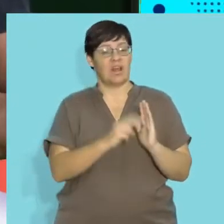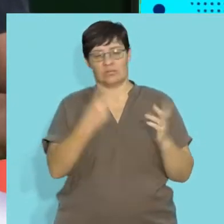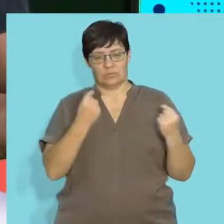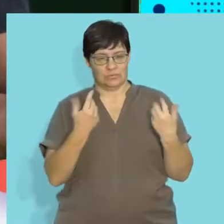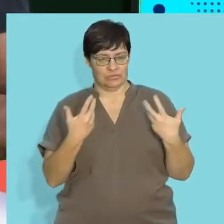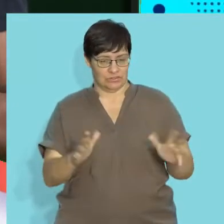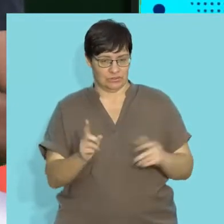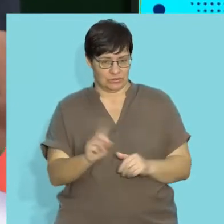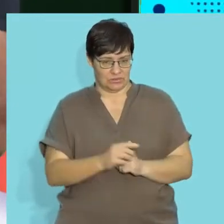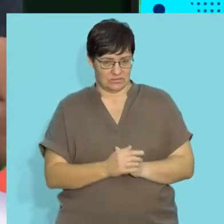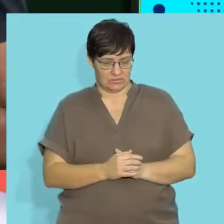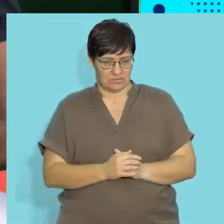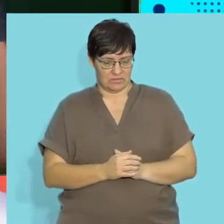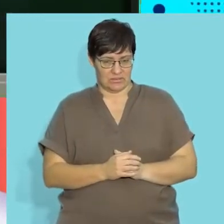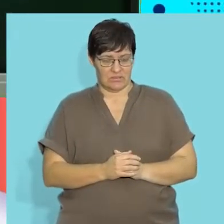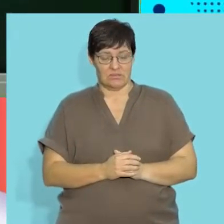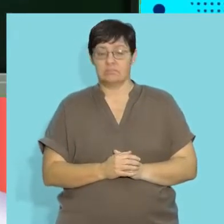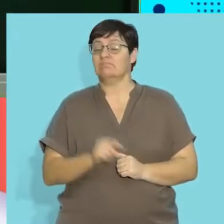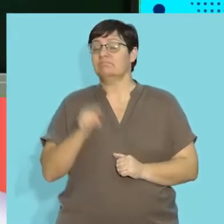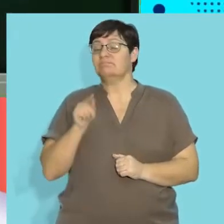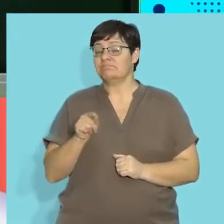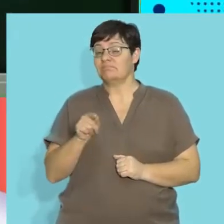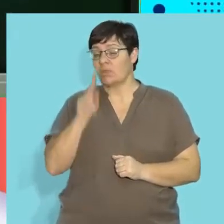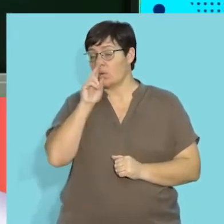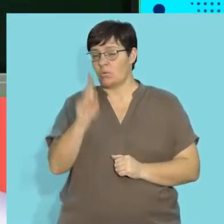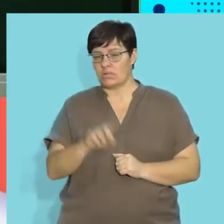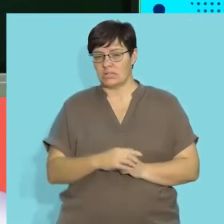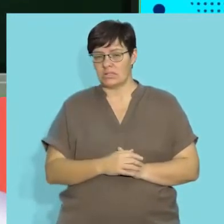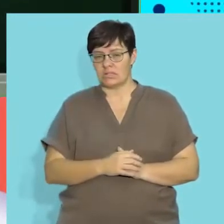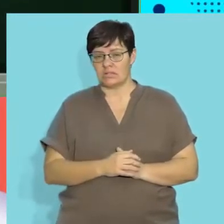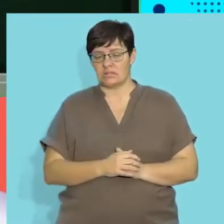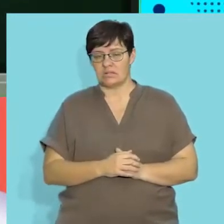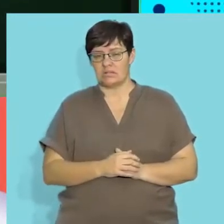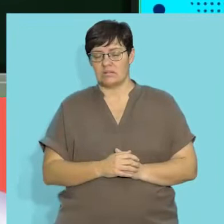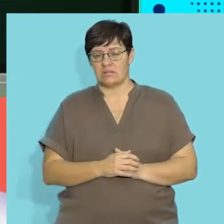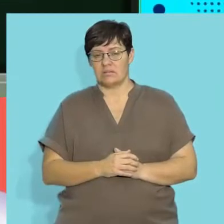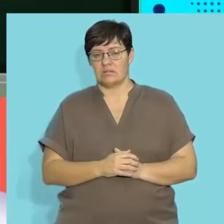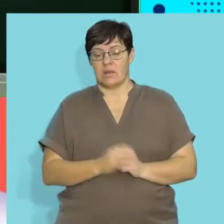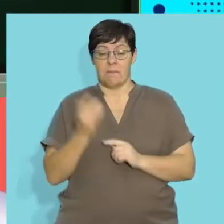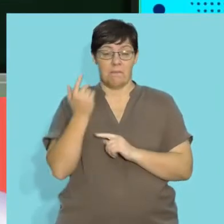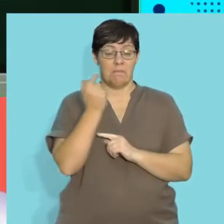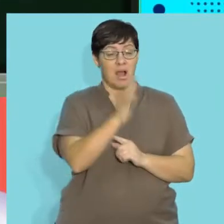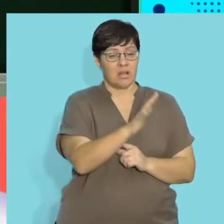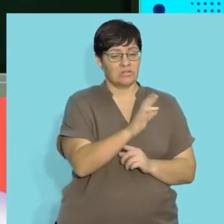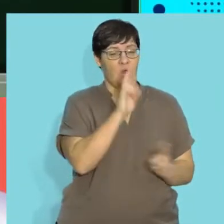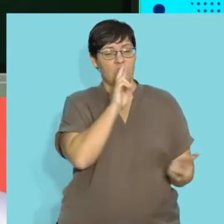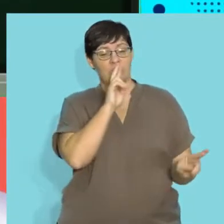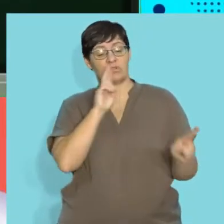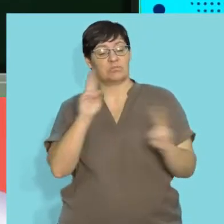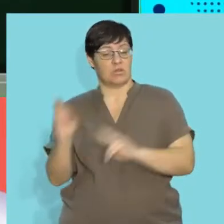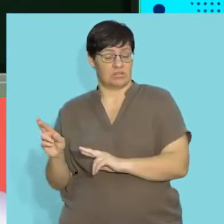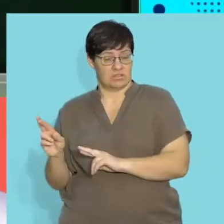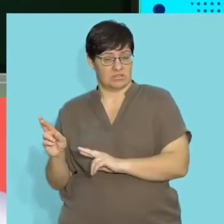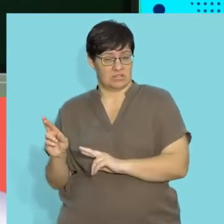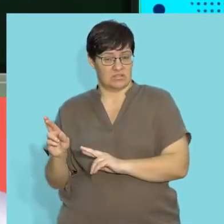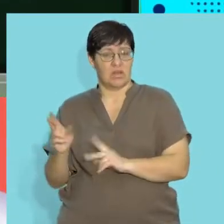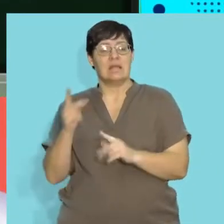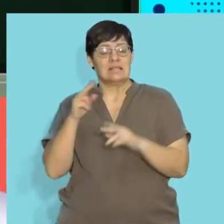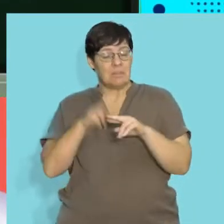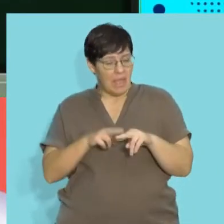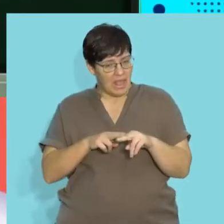done. In this segment, we're looking at the response of plants in response to different